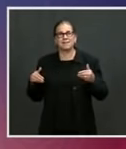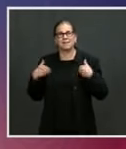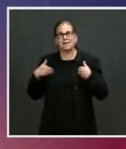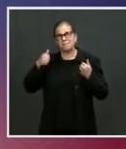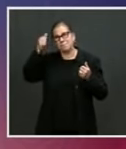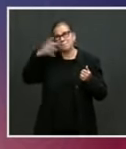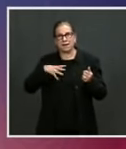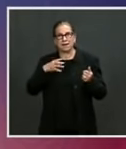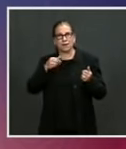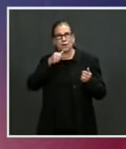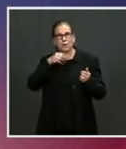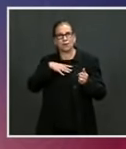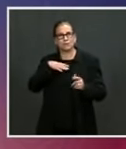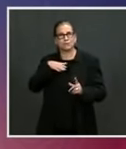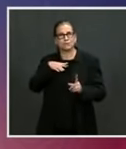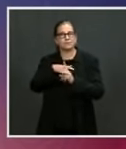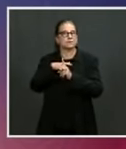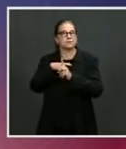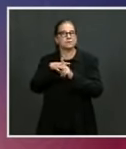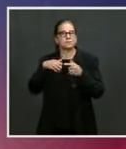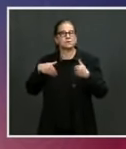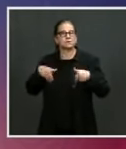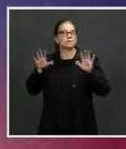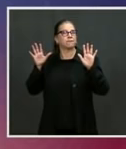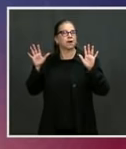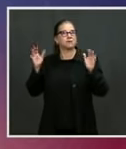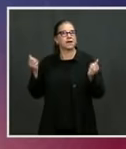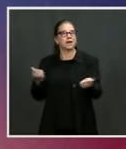everything in the service of an idea.